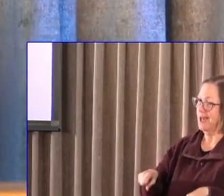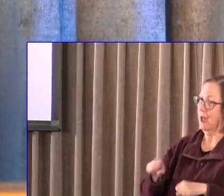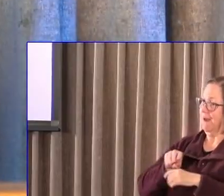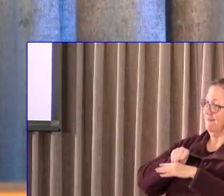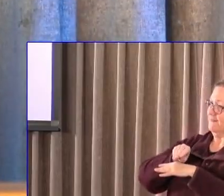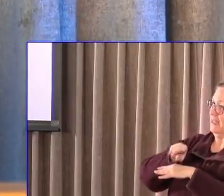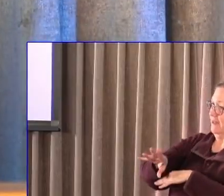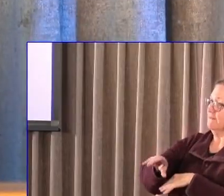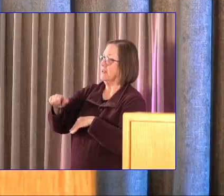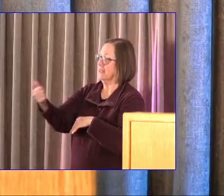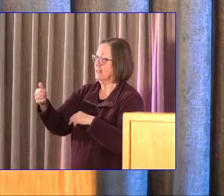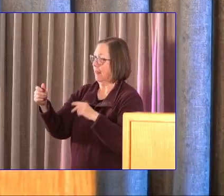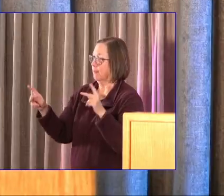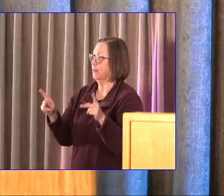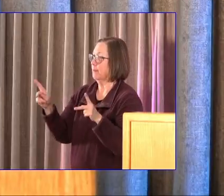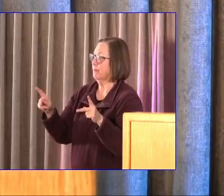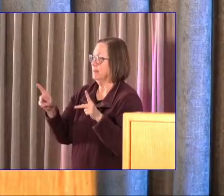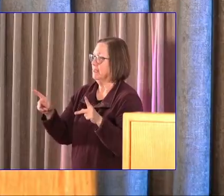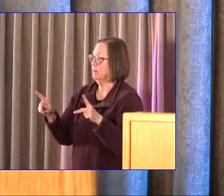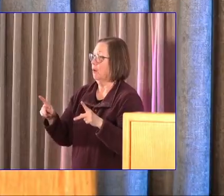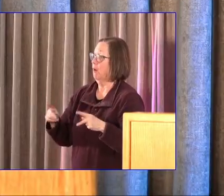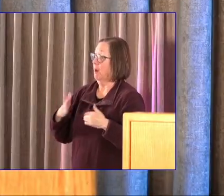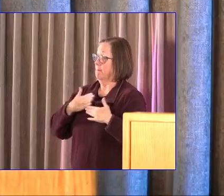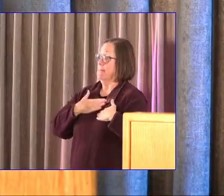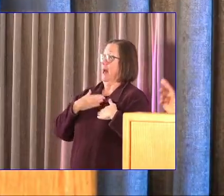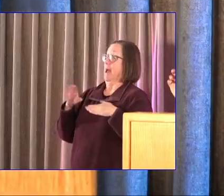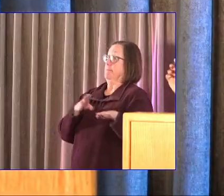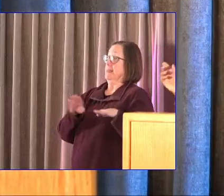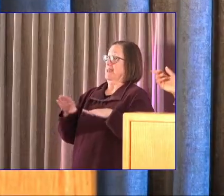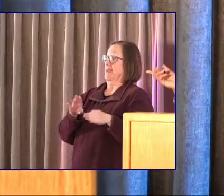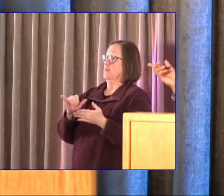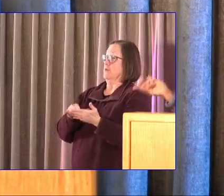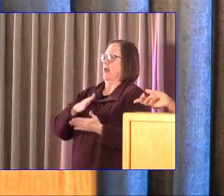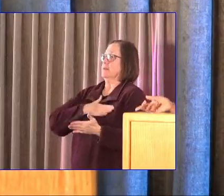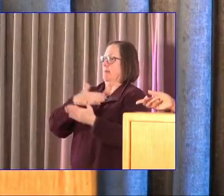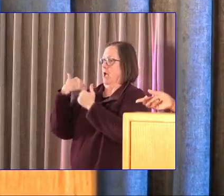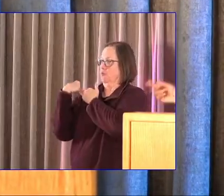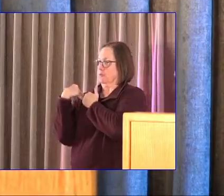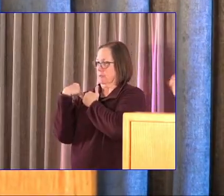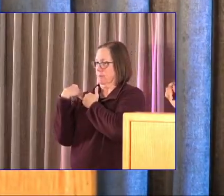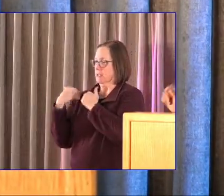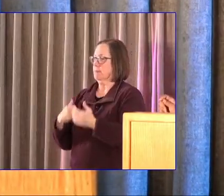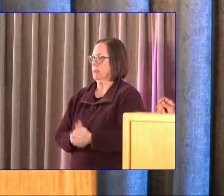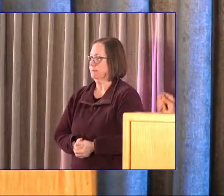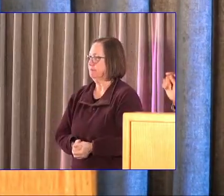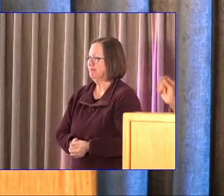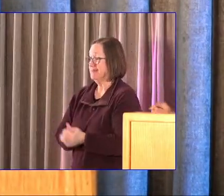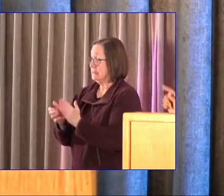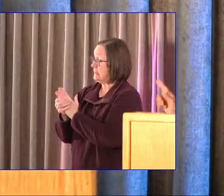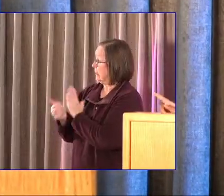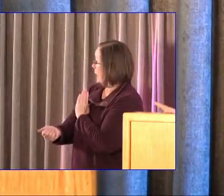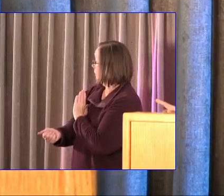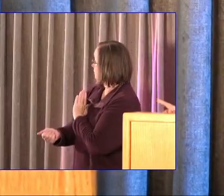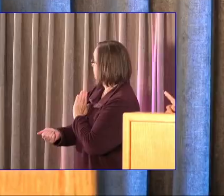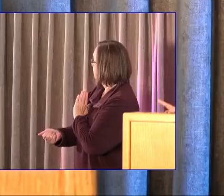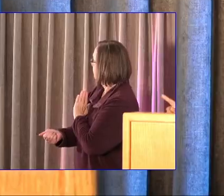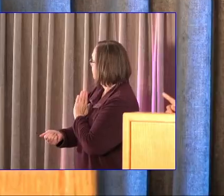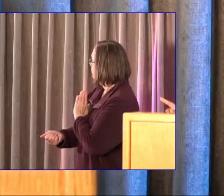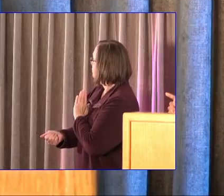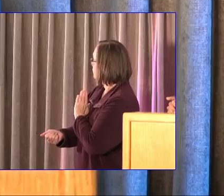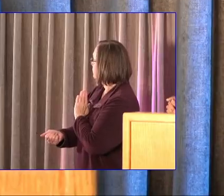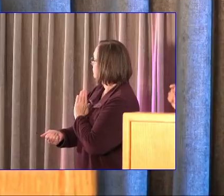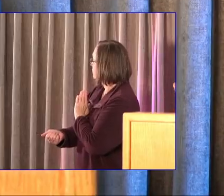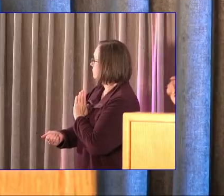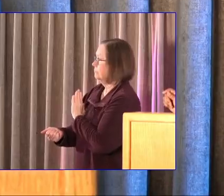our responsibility, very much our responsibility. So the skill building, getting to a place where we can actually